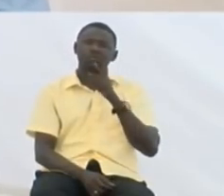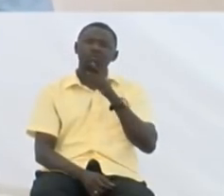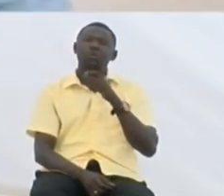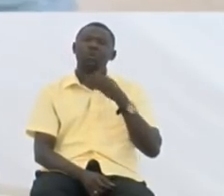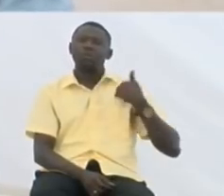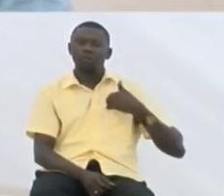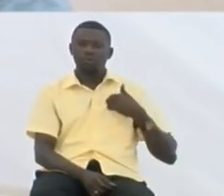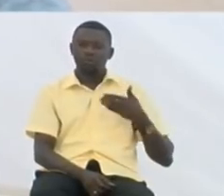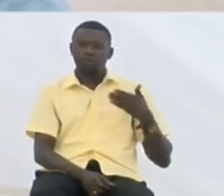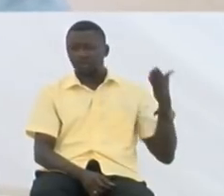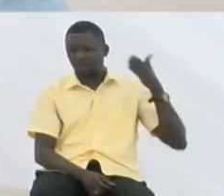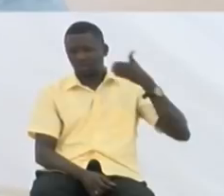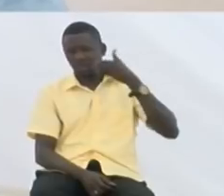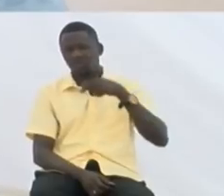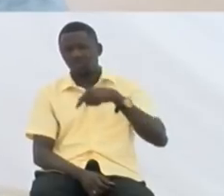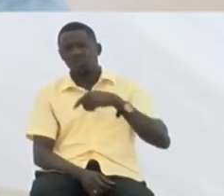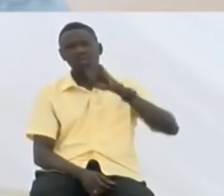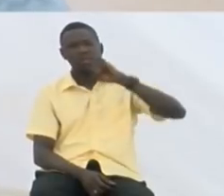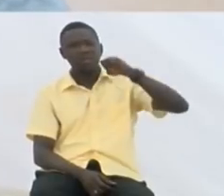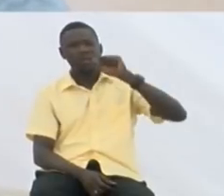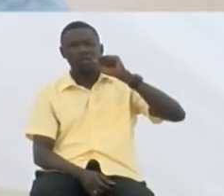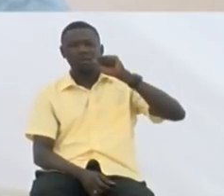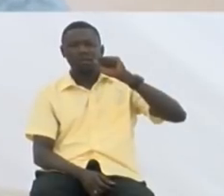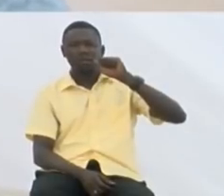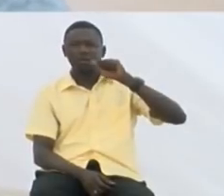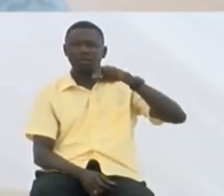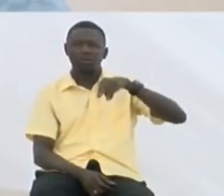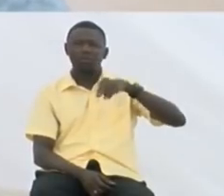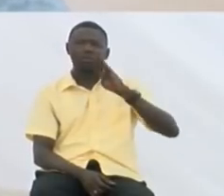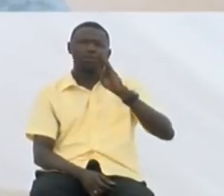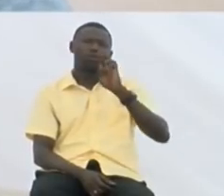to Jambur village. Akobare